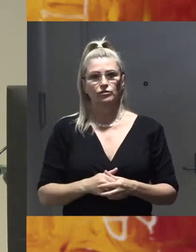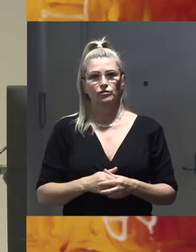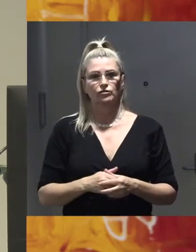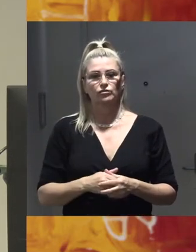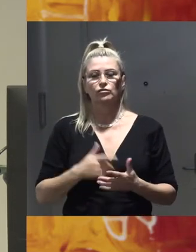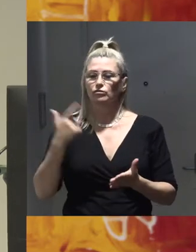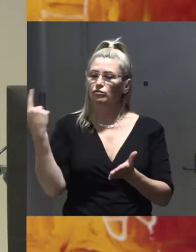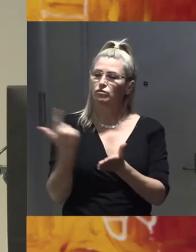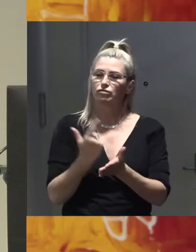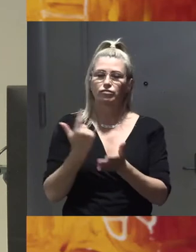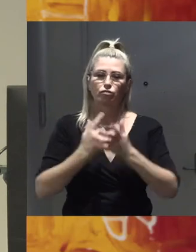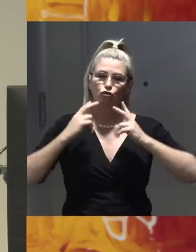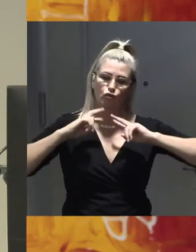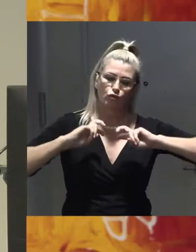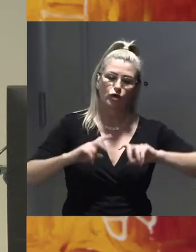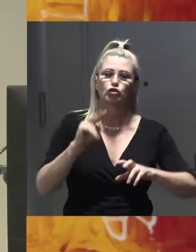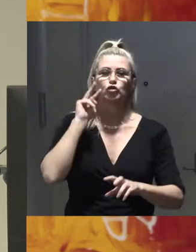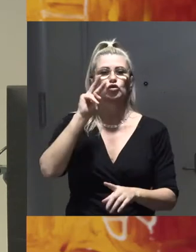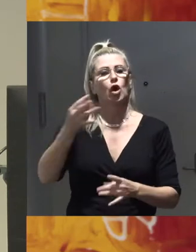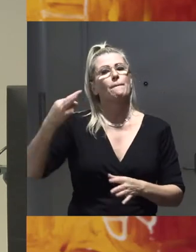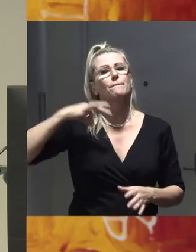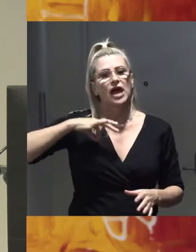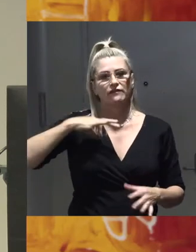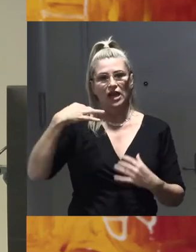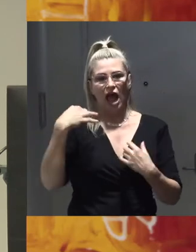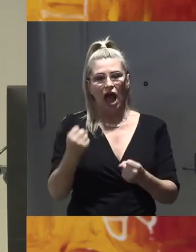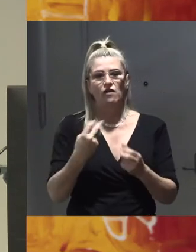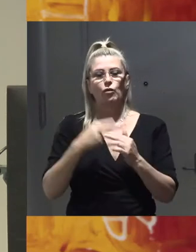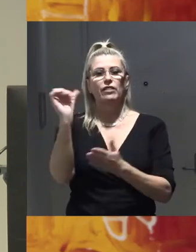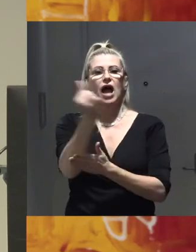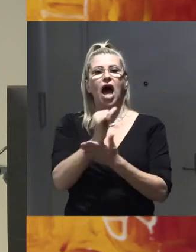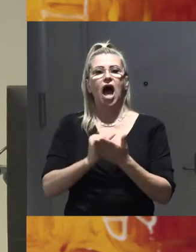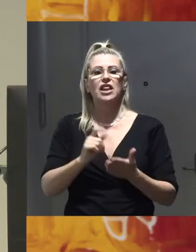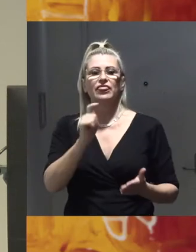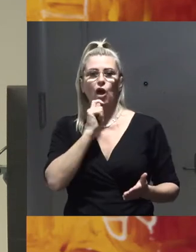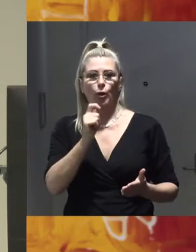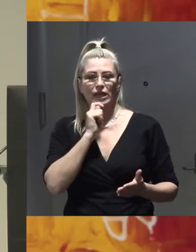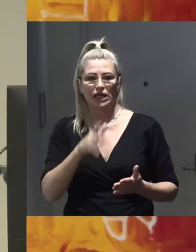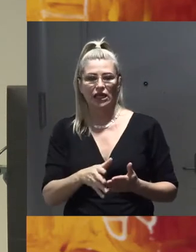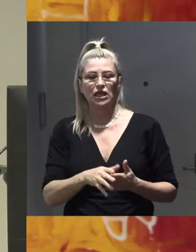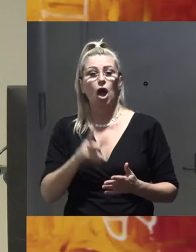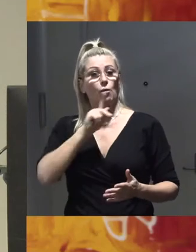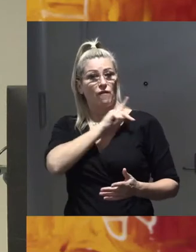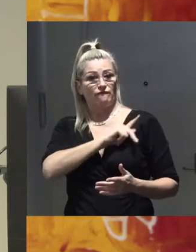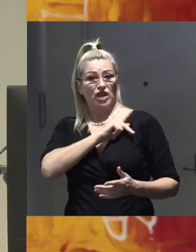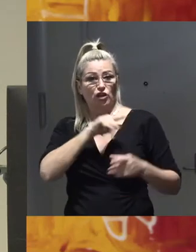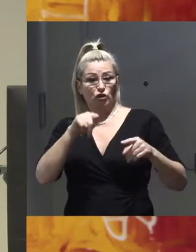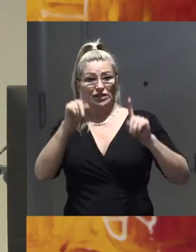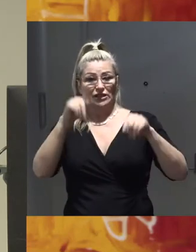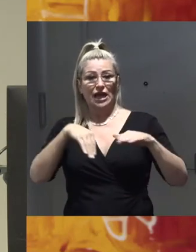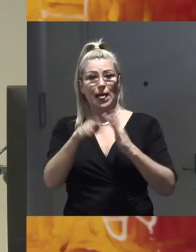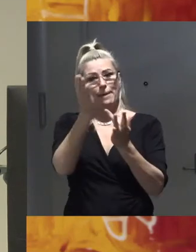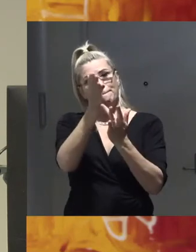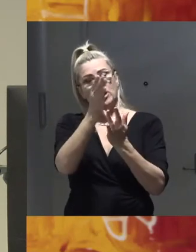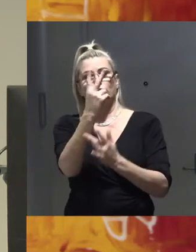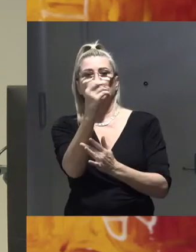Extensive research highlights the beneficial effects of art therapy. Professional art therapy began in the mid-20th century as